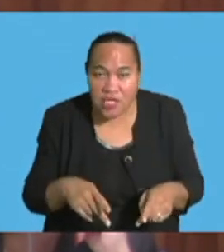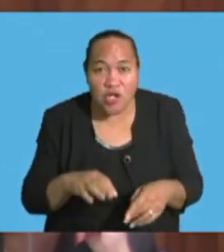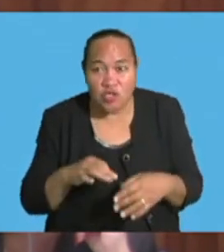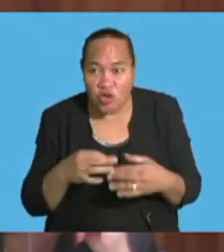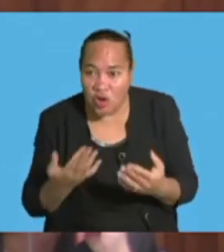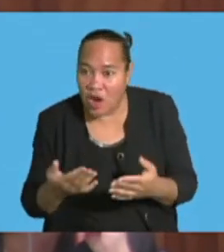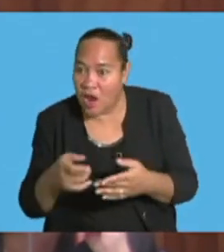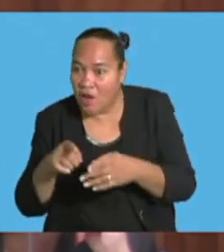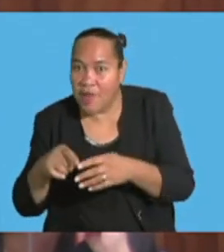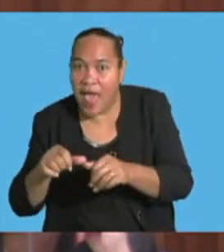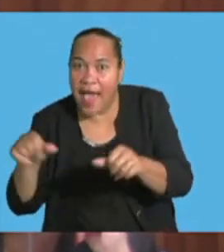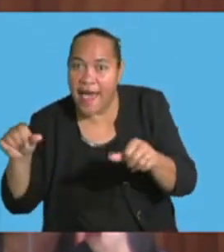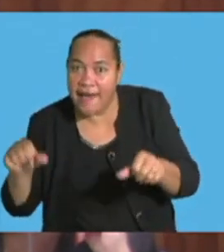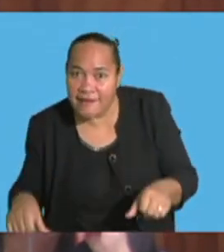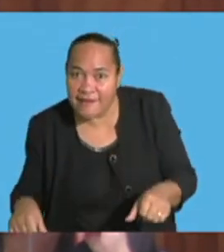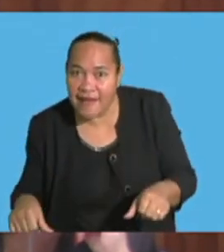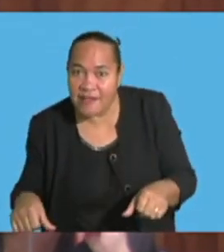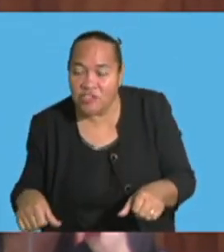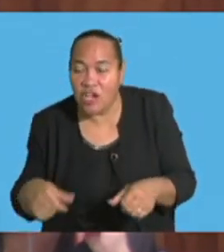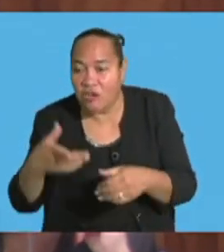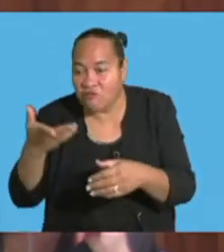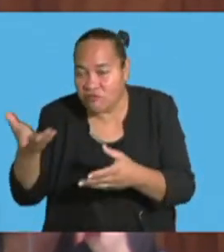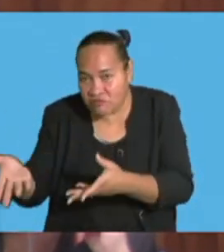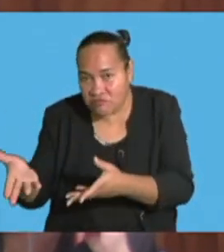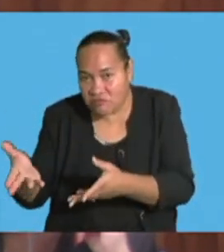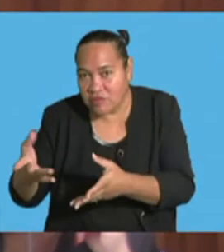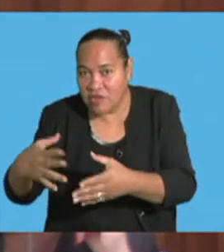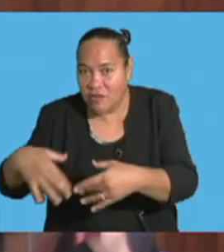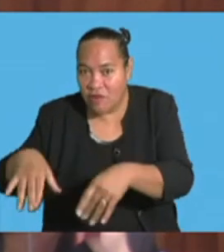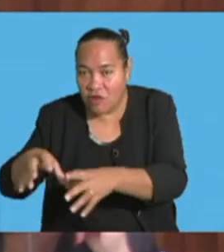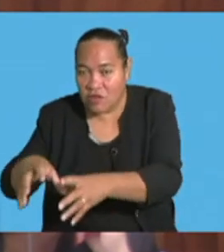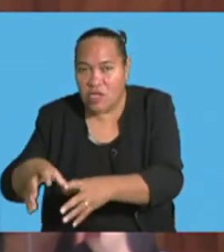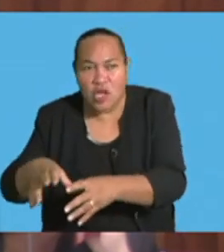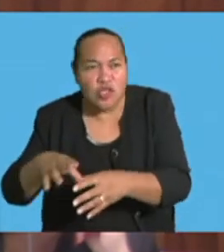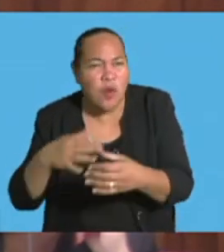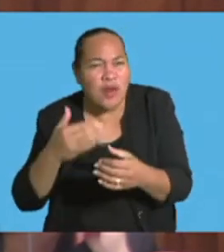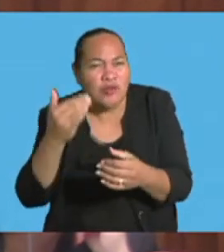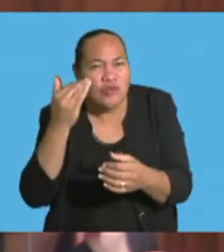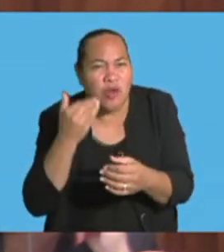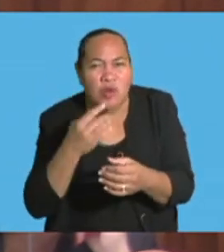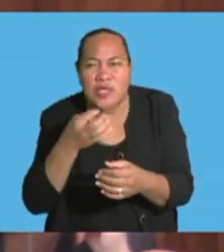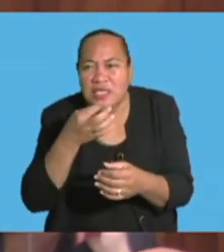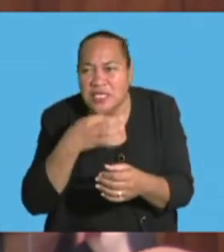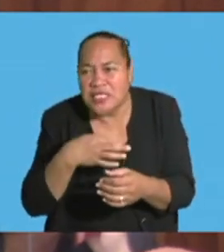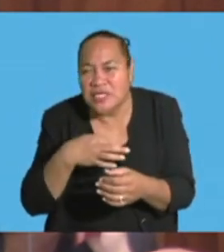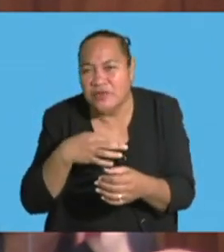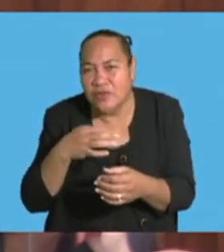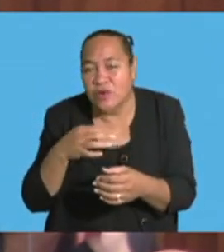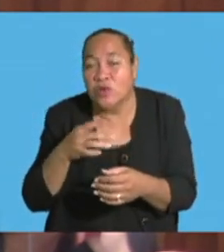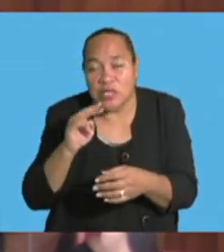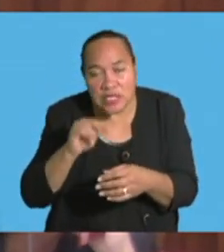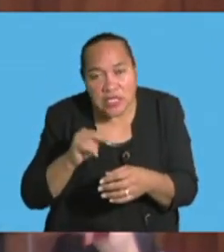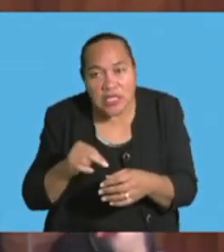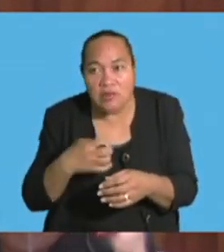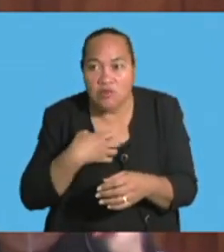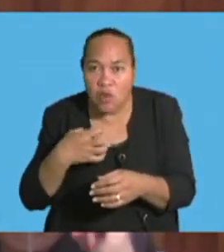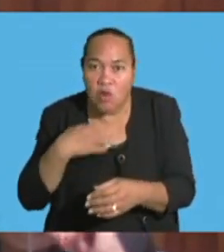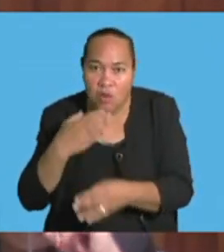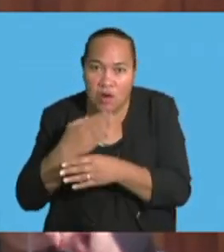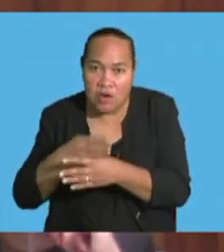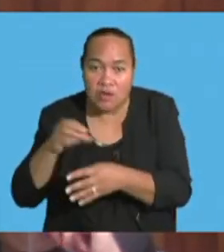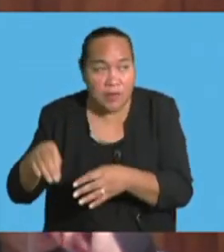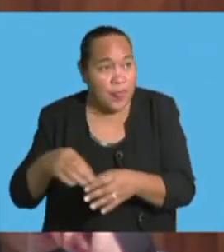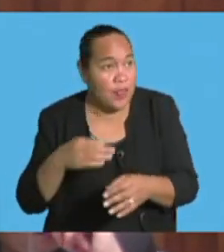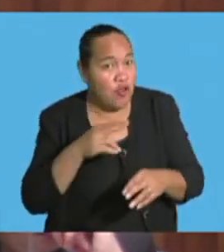the agriculture sector, including sugar industry. To address this shortage of labor issues, the Fijian government has invested